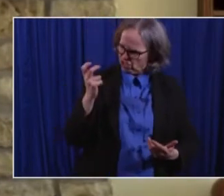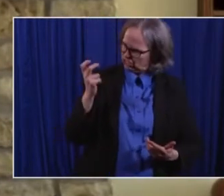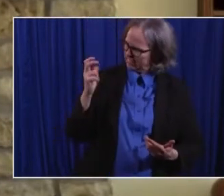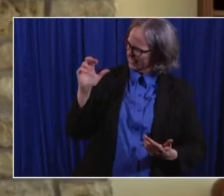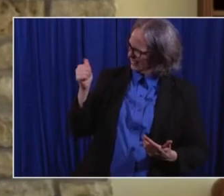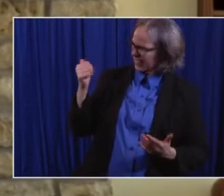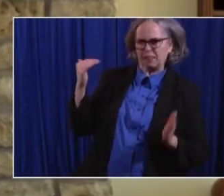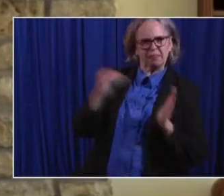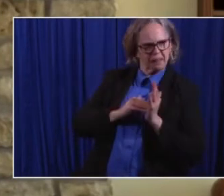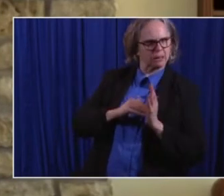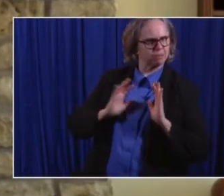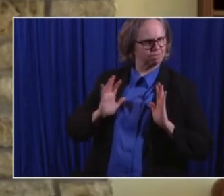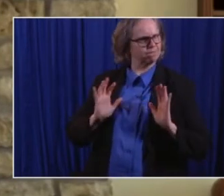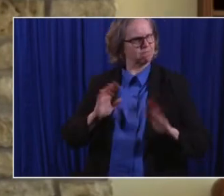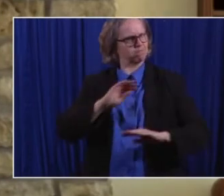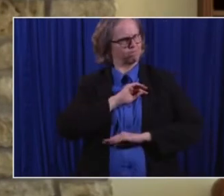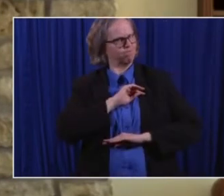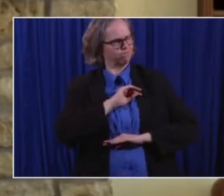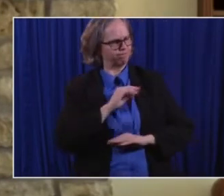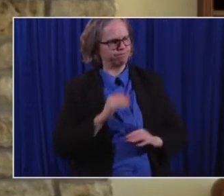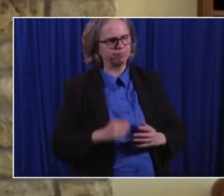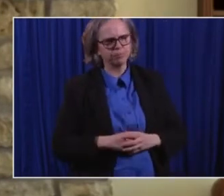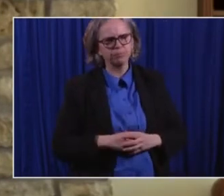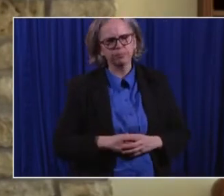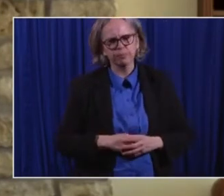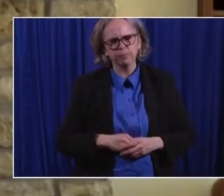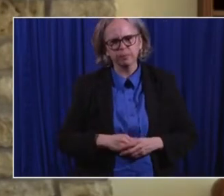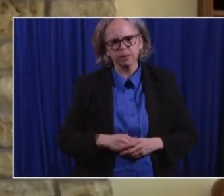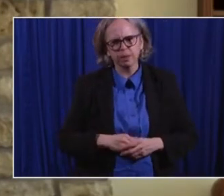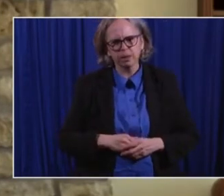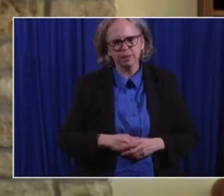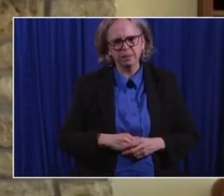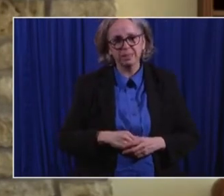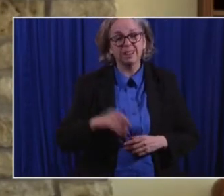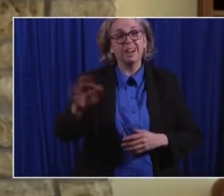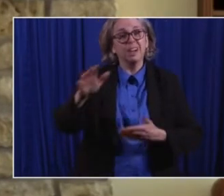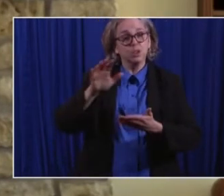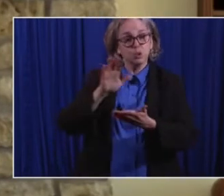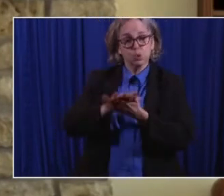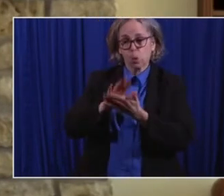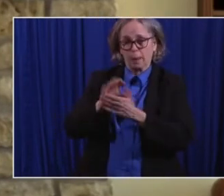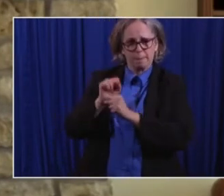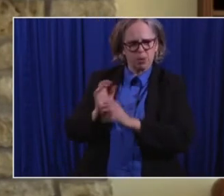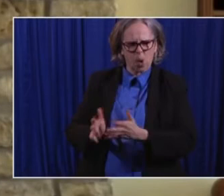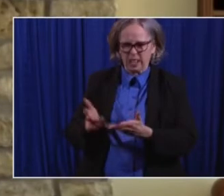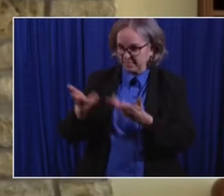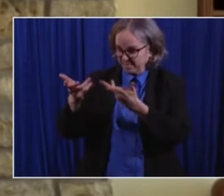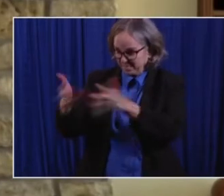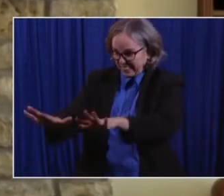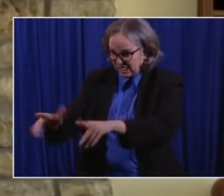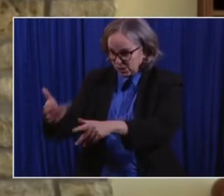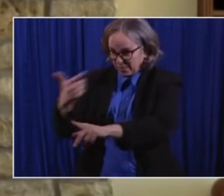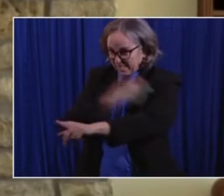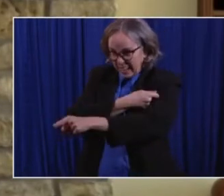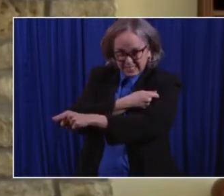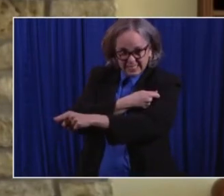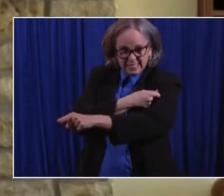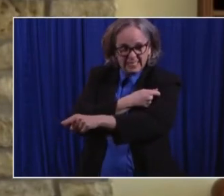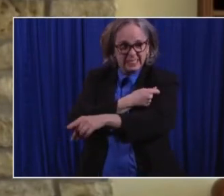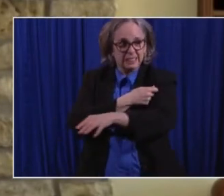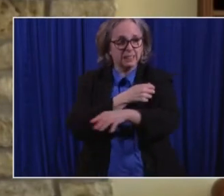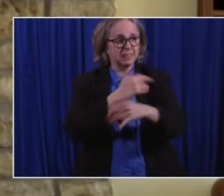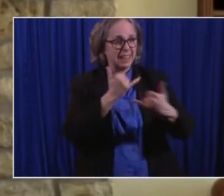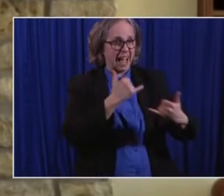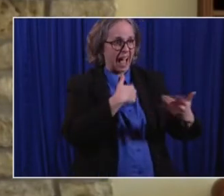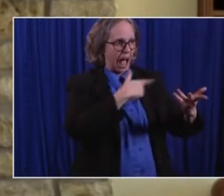We've finished the vaccination of our school personnel, and we've also seen an increase in vaccine coming into Ohio from the federal